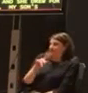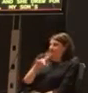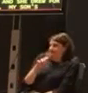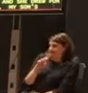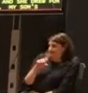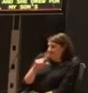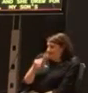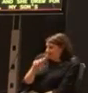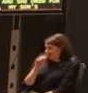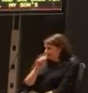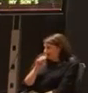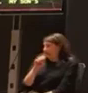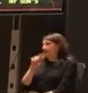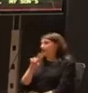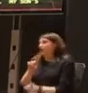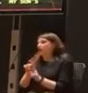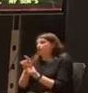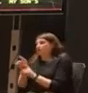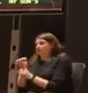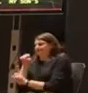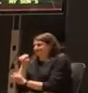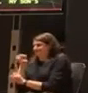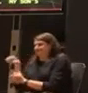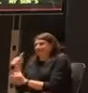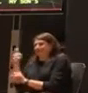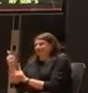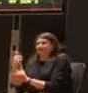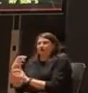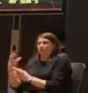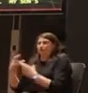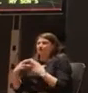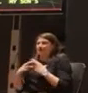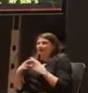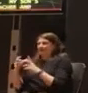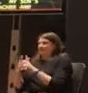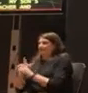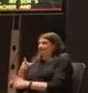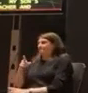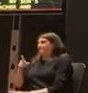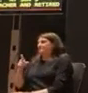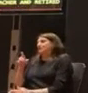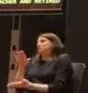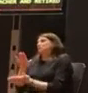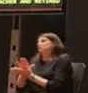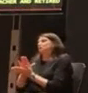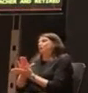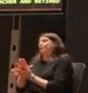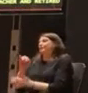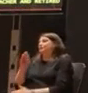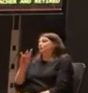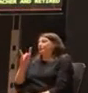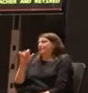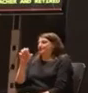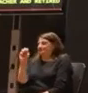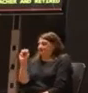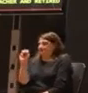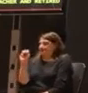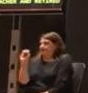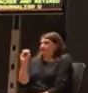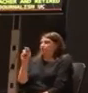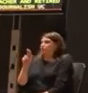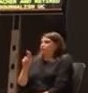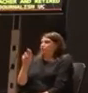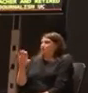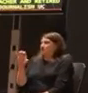Neil, retired dean of the School of Journalism at UC Berkeley in the editing. That